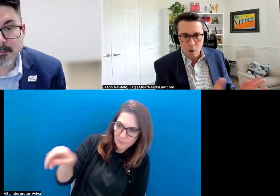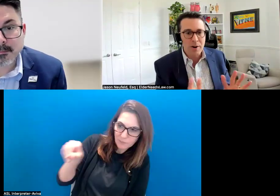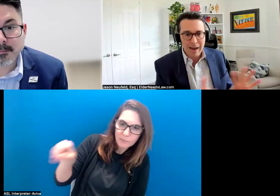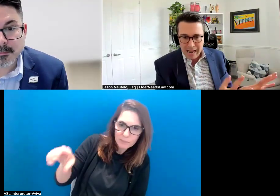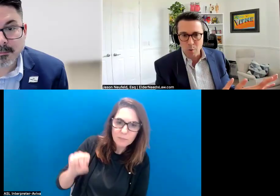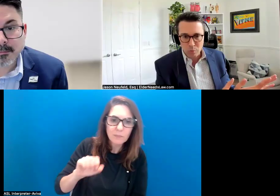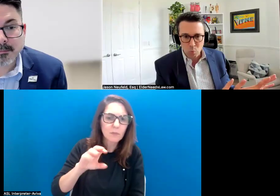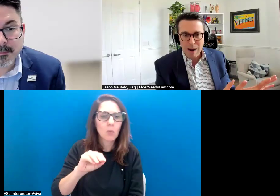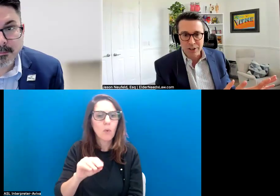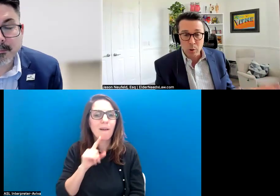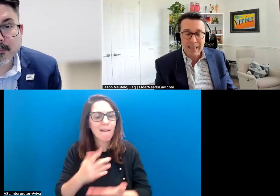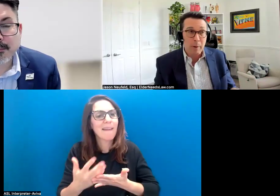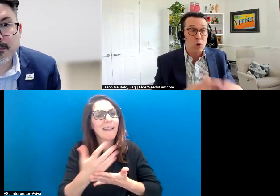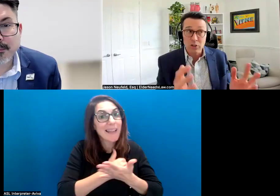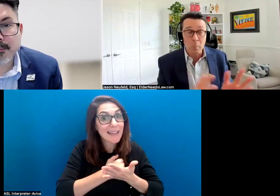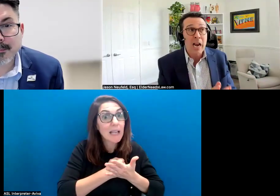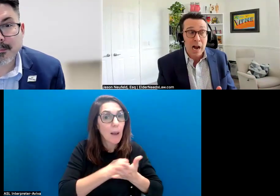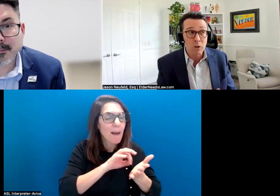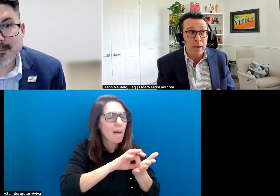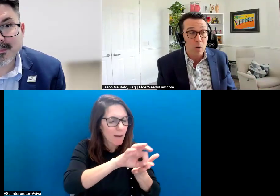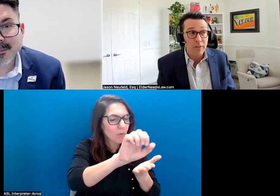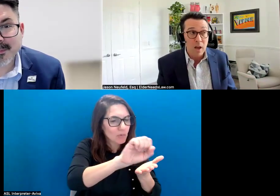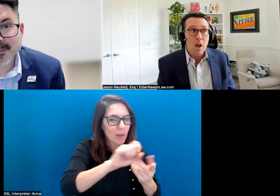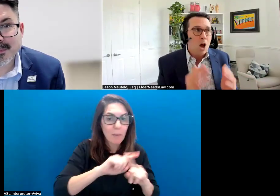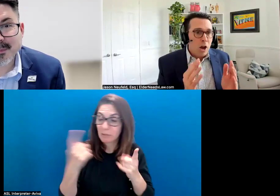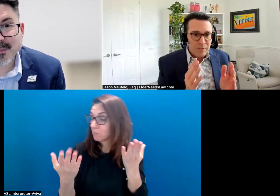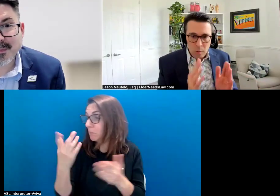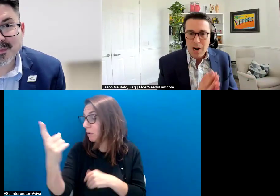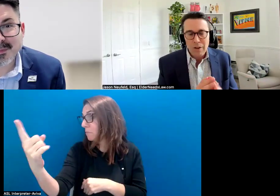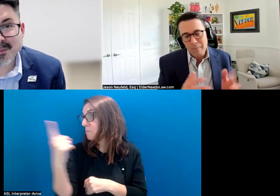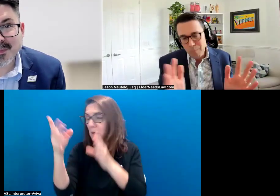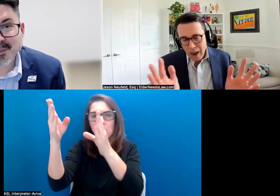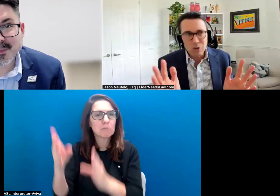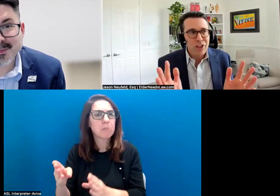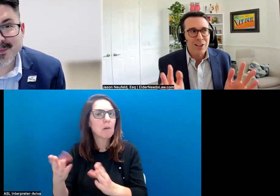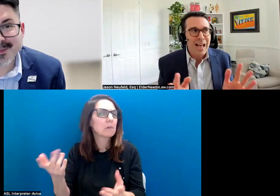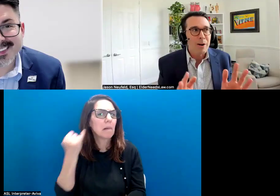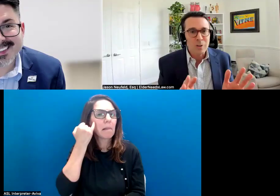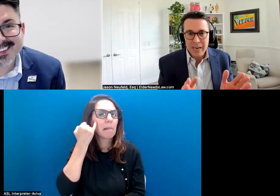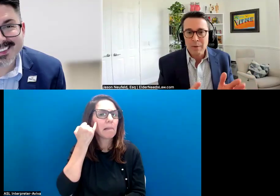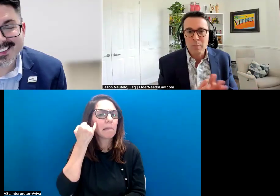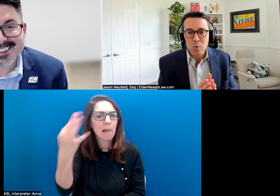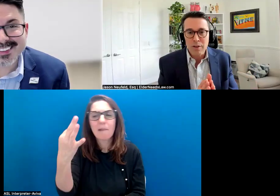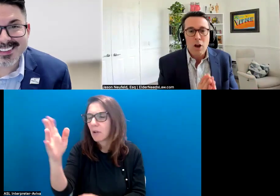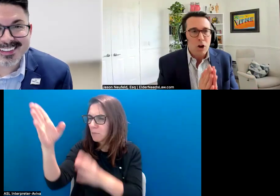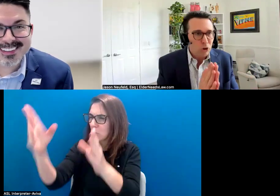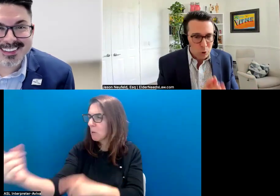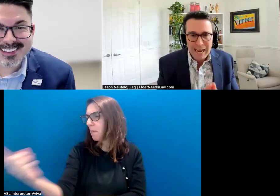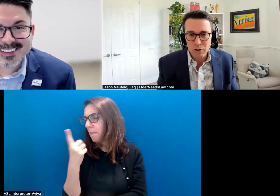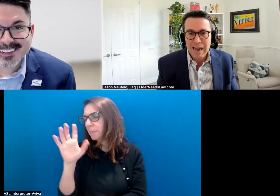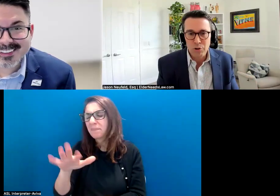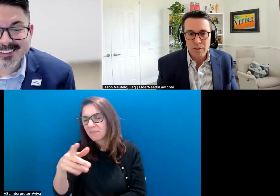talk in a moment about how we deal with that. But someone can come to me with, I don't see this a lot, but if someone came to me with